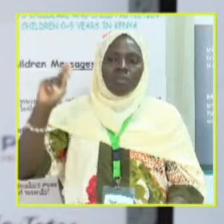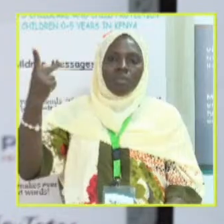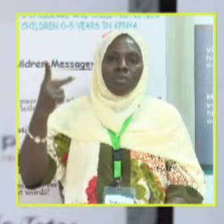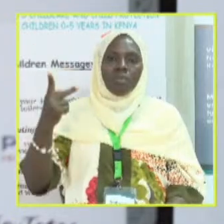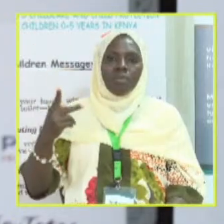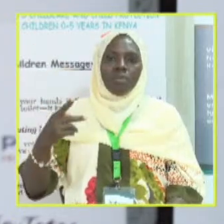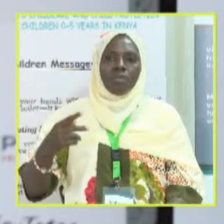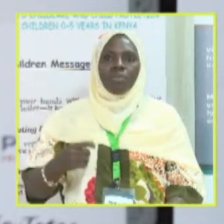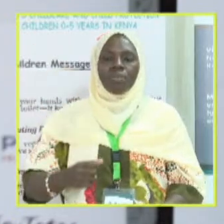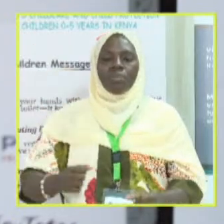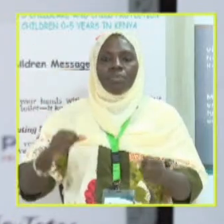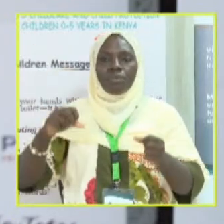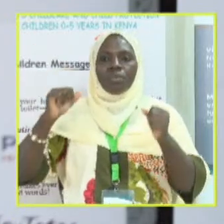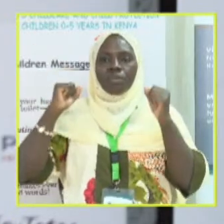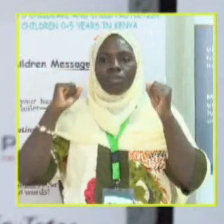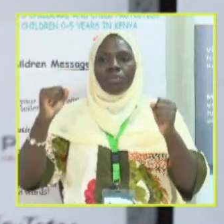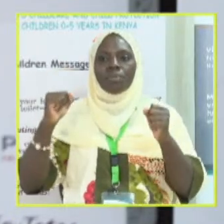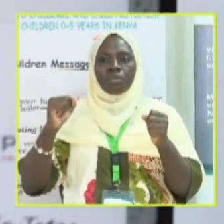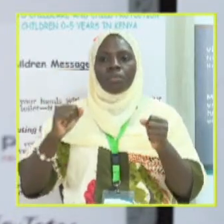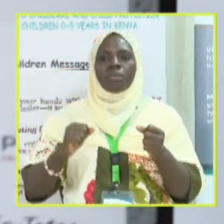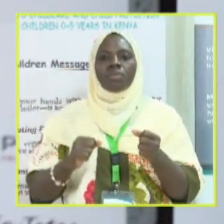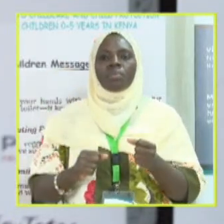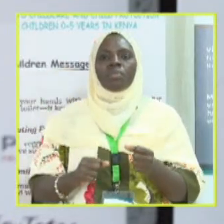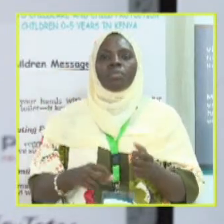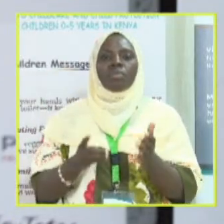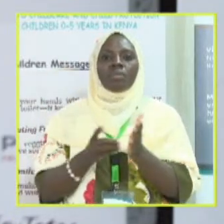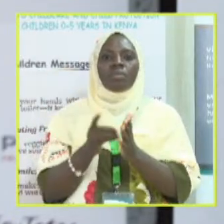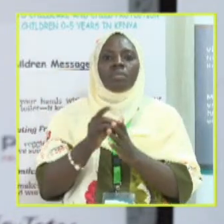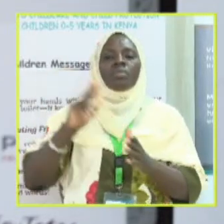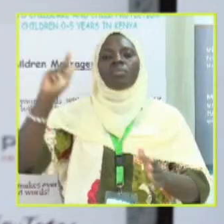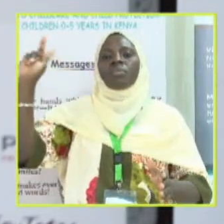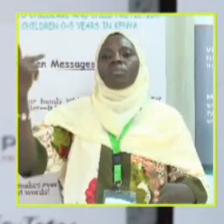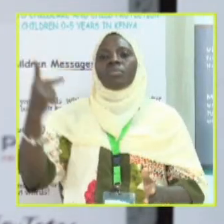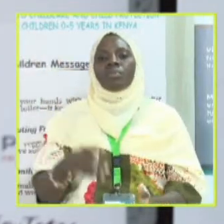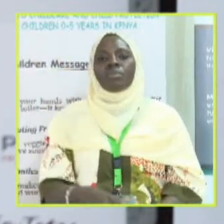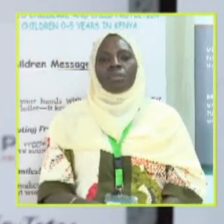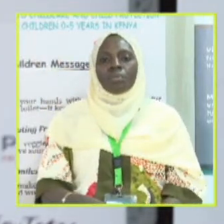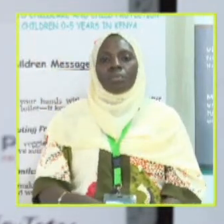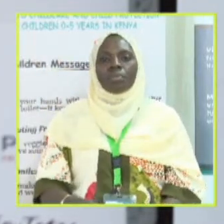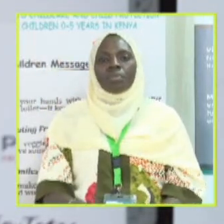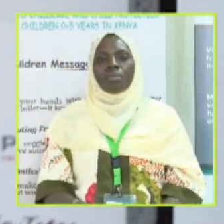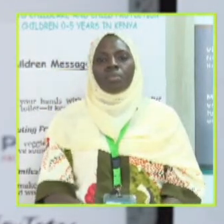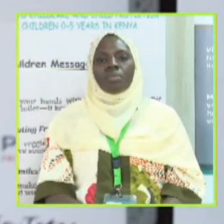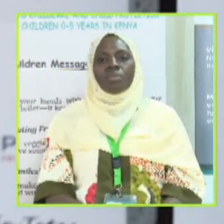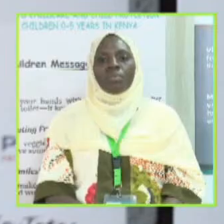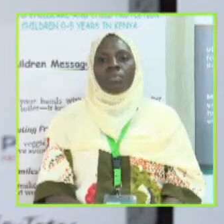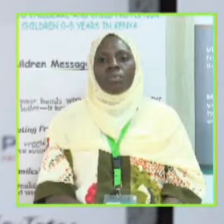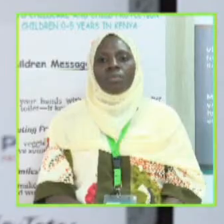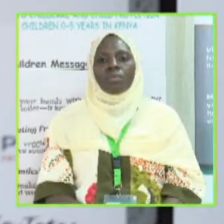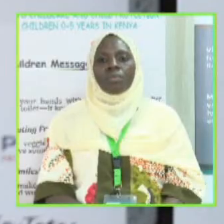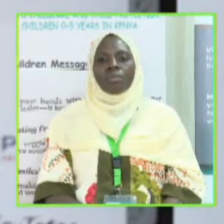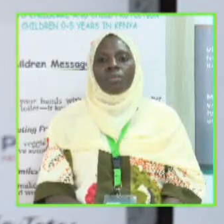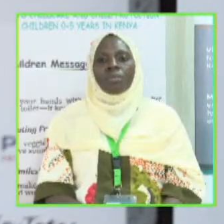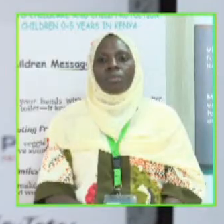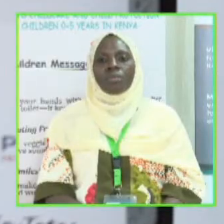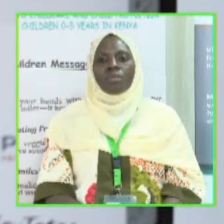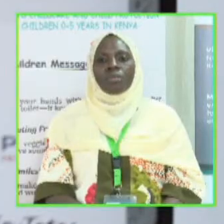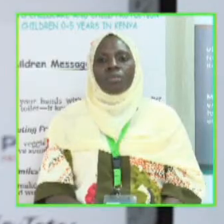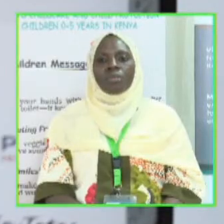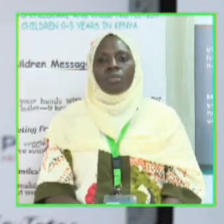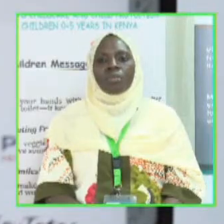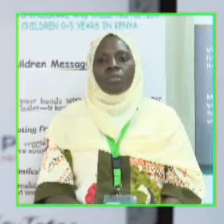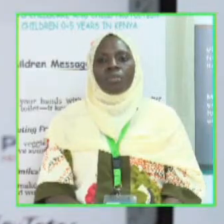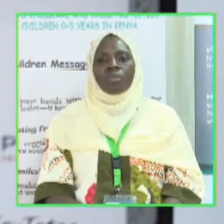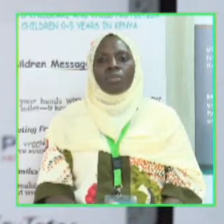more components that are being implemented. So what are some of the conclusions that we